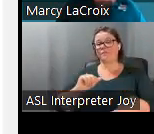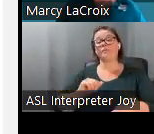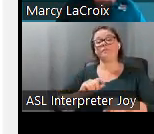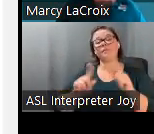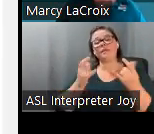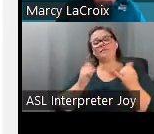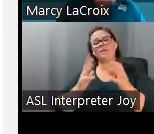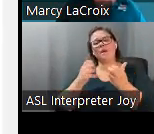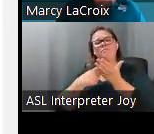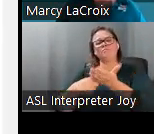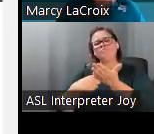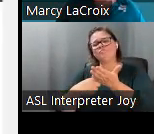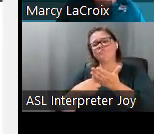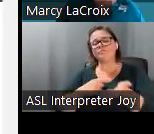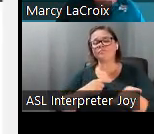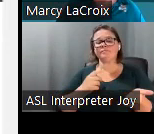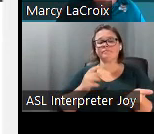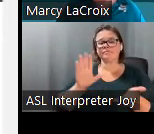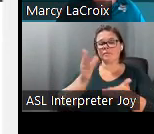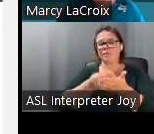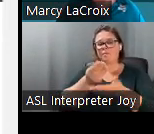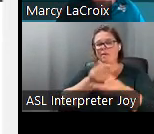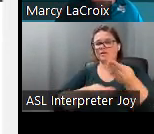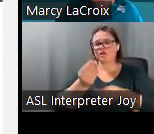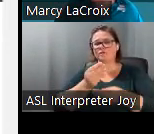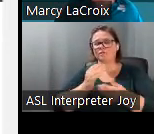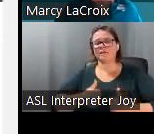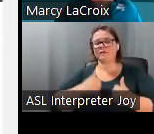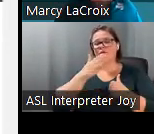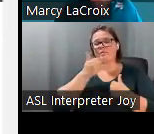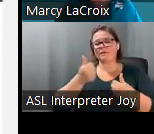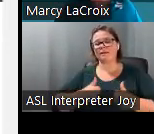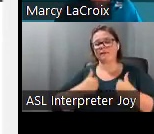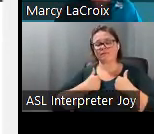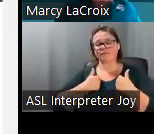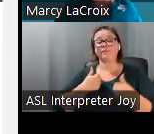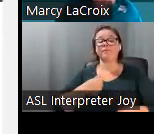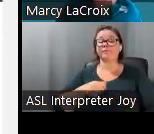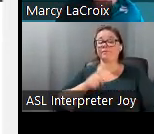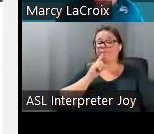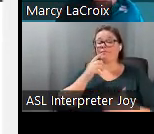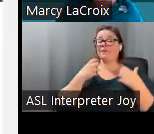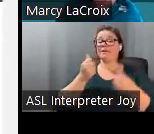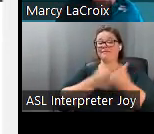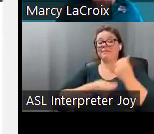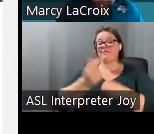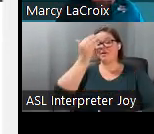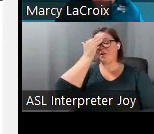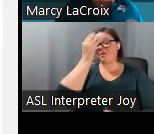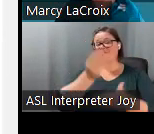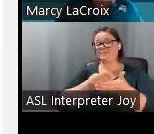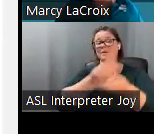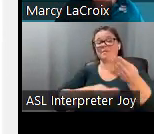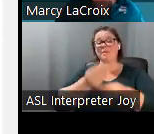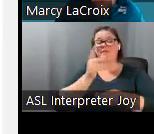talk about your budget to live your best life. I'm pretty confident everybody knows what a budget is,